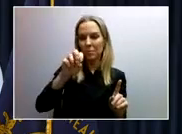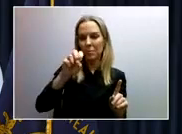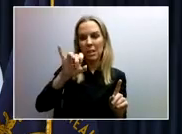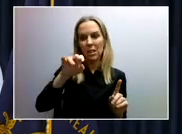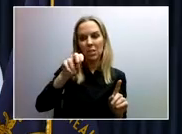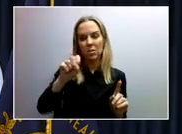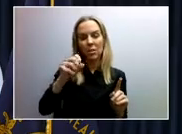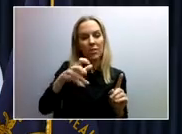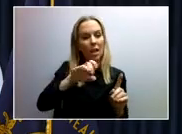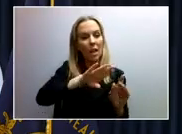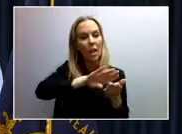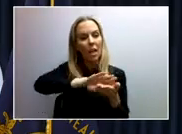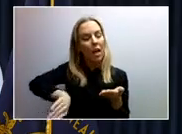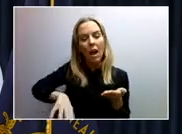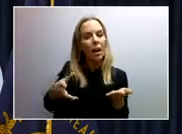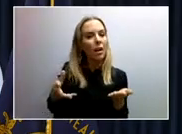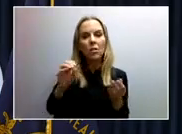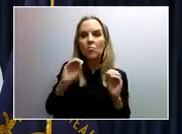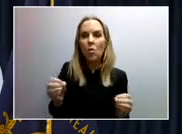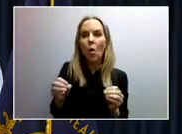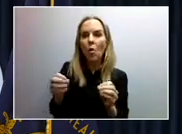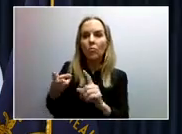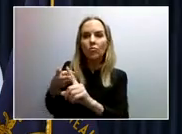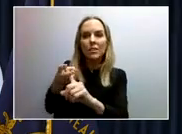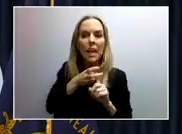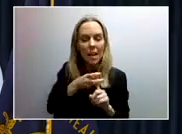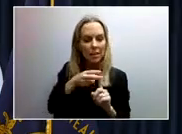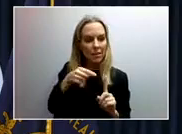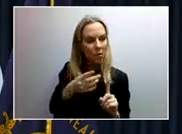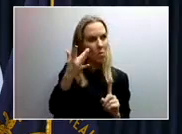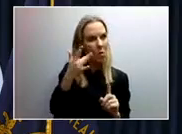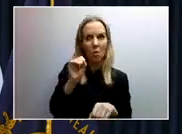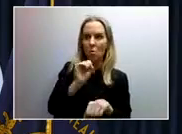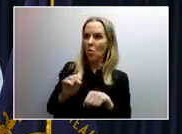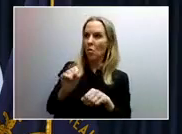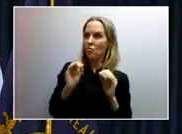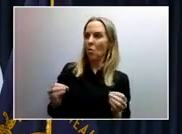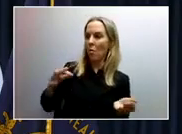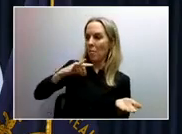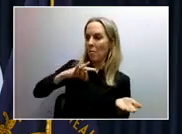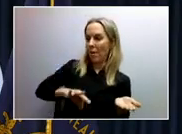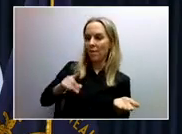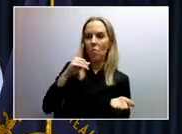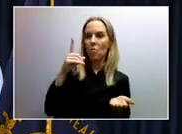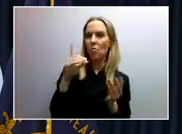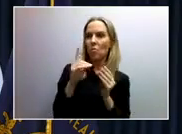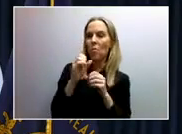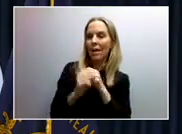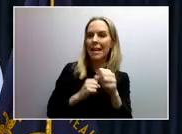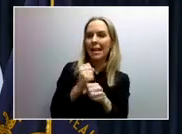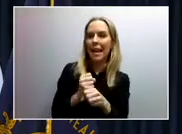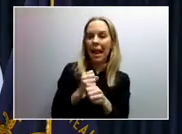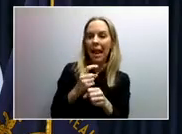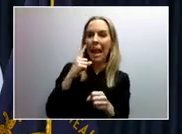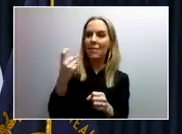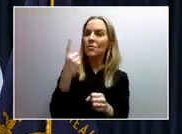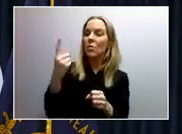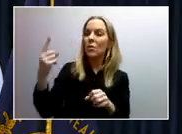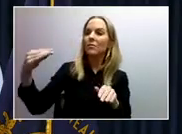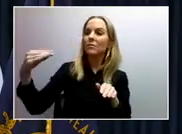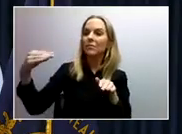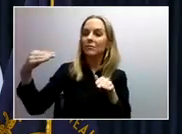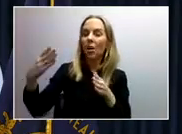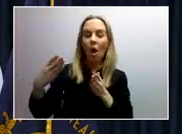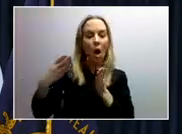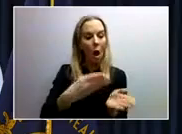There's no additional benefit to you staying another year if somebody else comes along and offers you more to